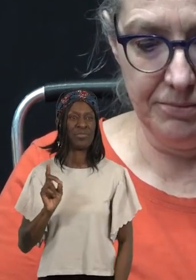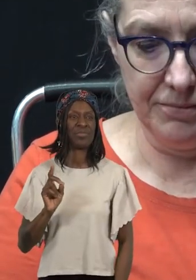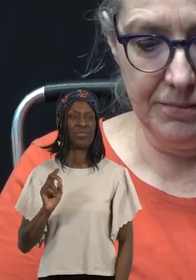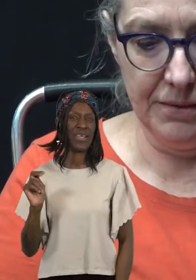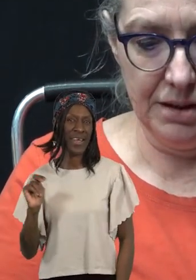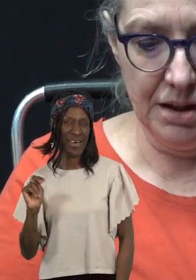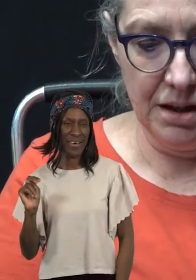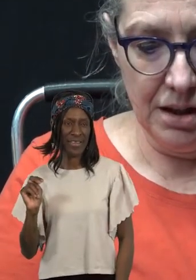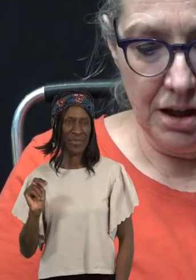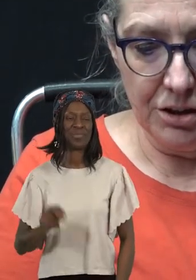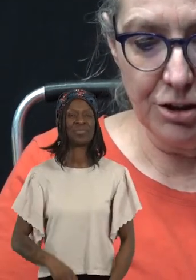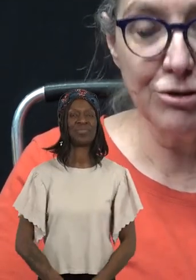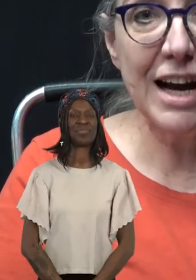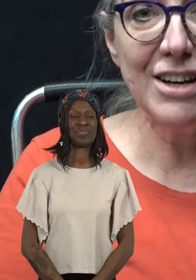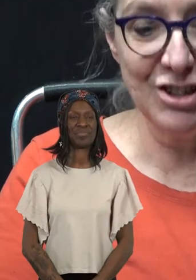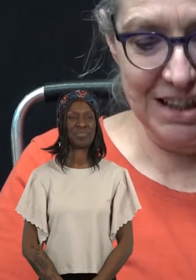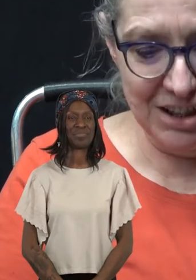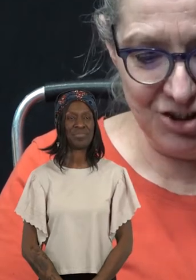Benoit.